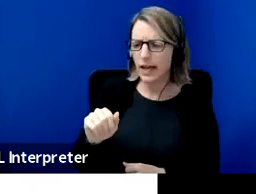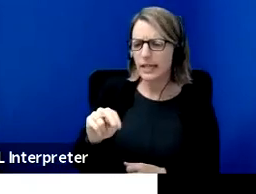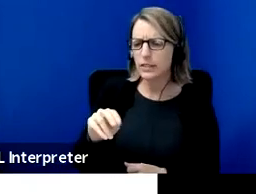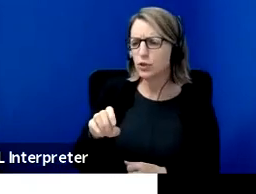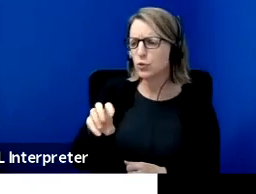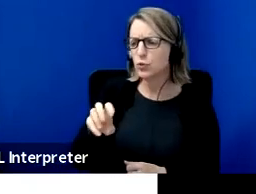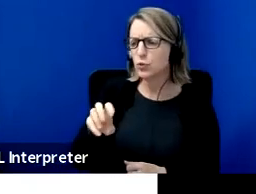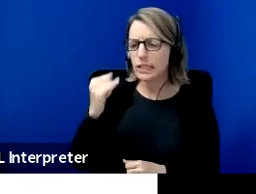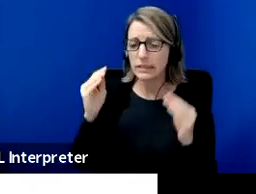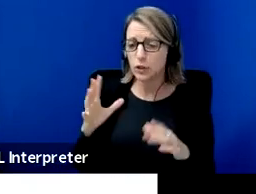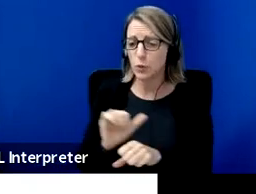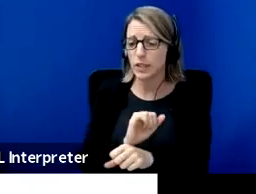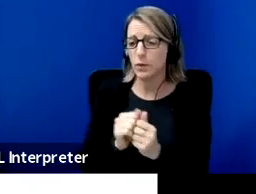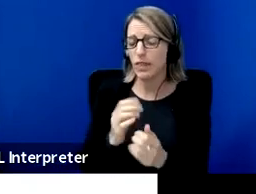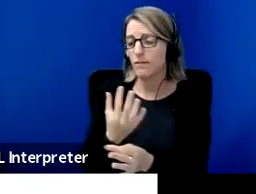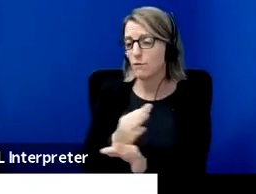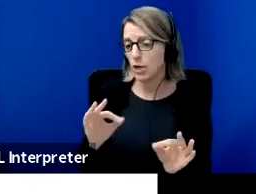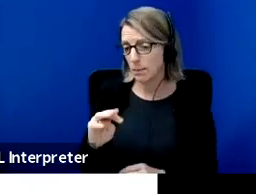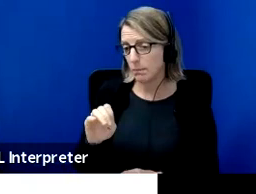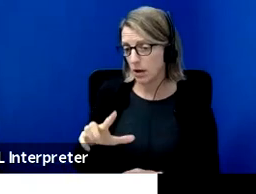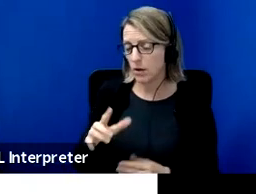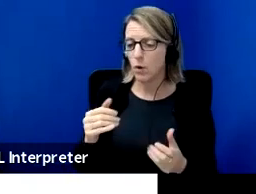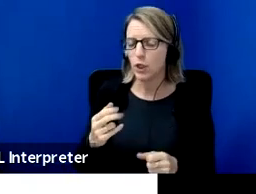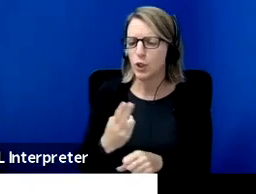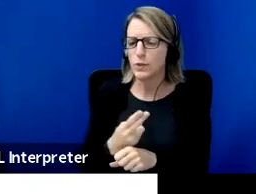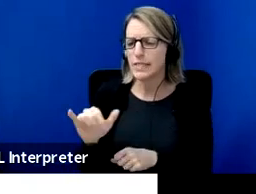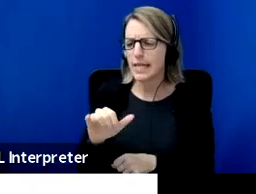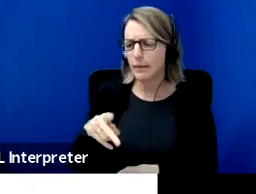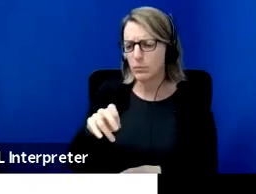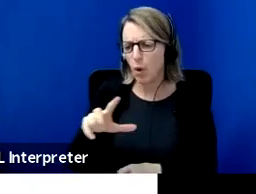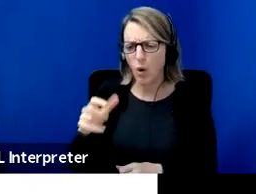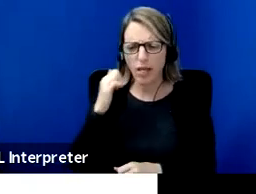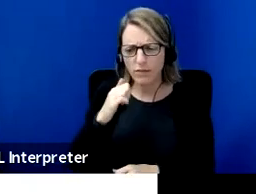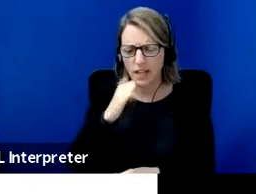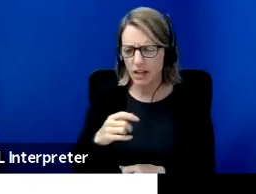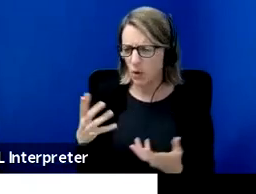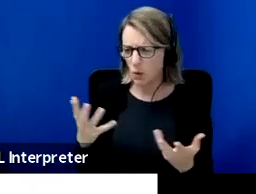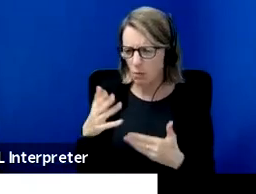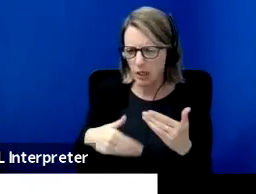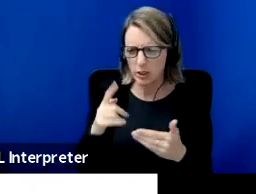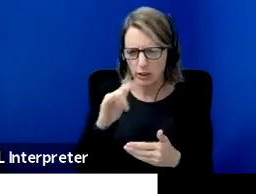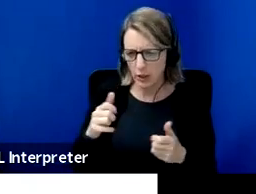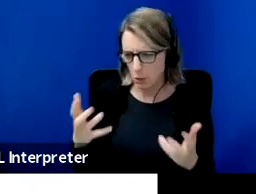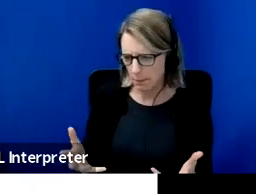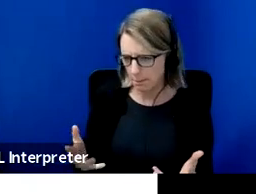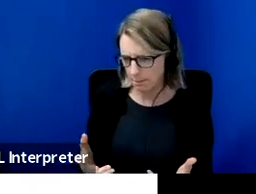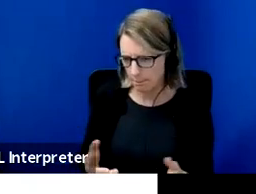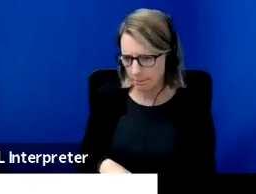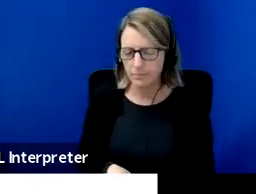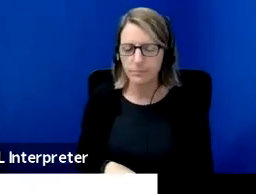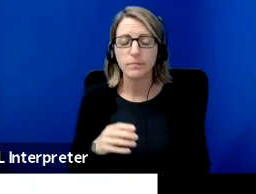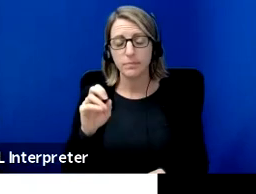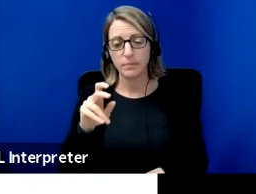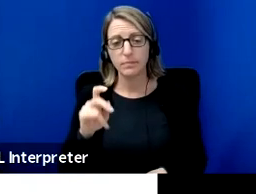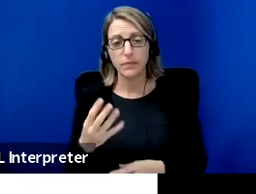free model and they wanted to use the same poll every day, what would the process look like to make that happen? Perfect. So if you're on the free model,